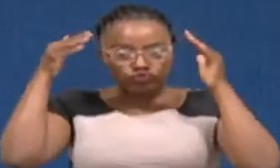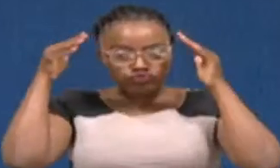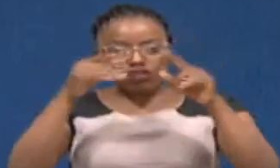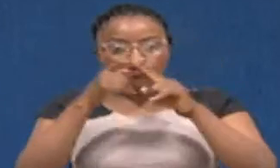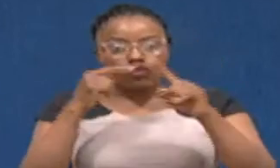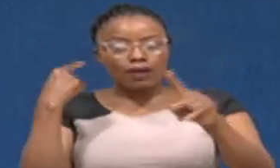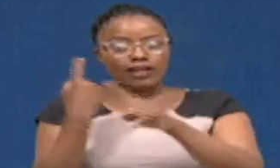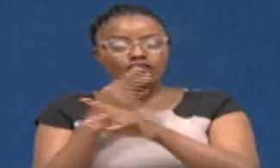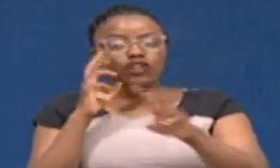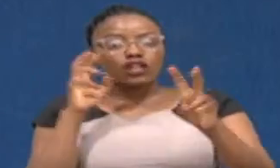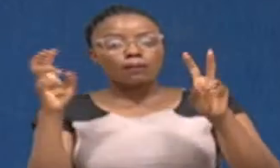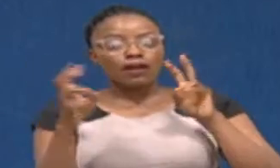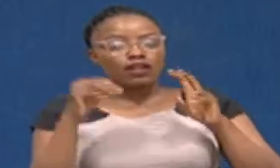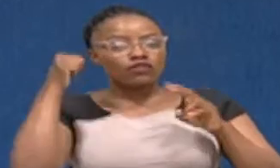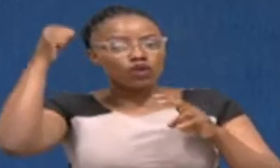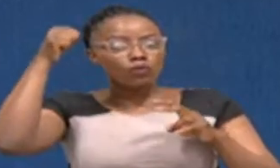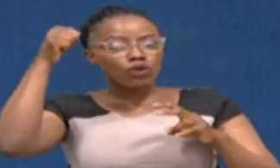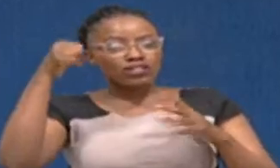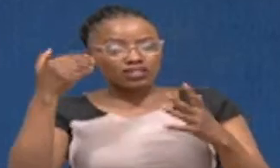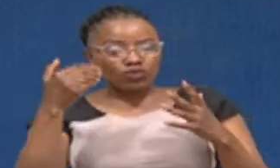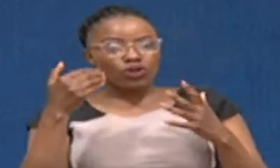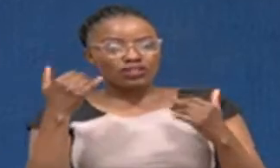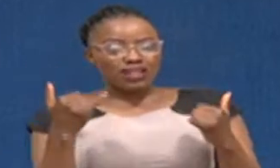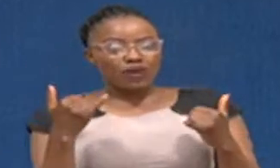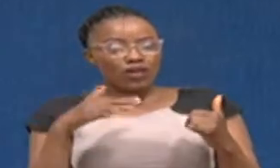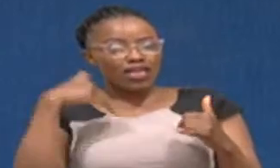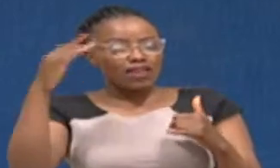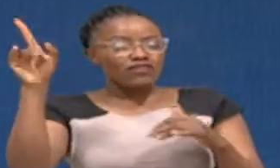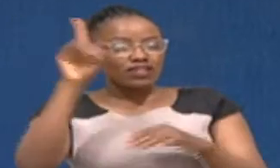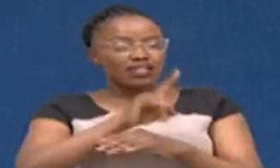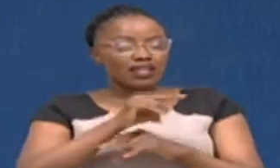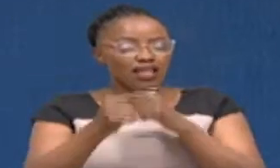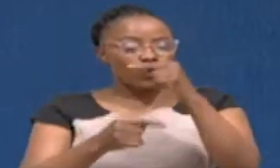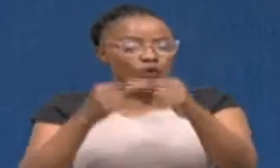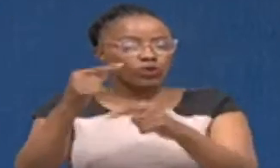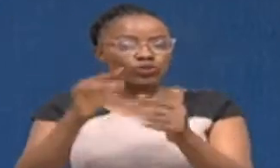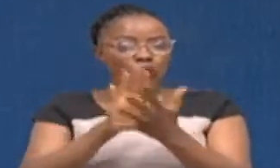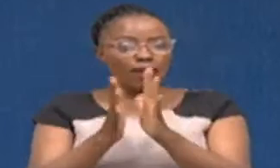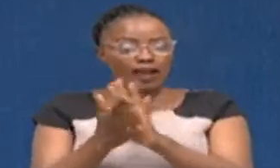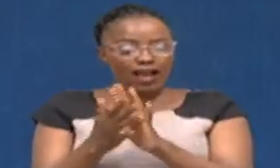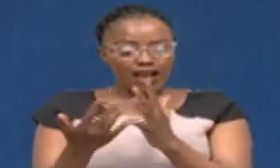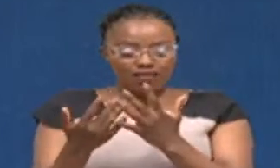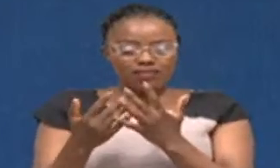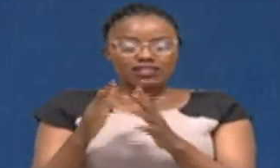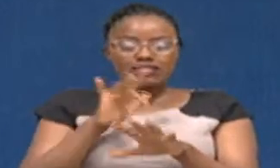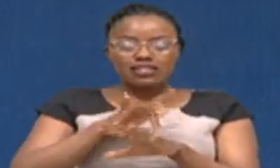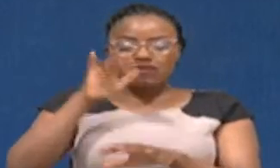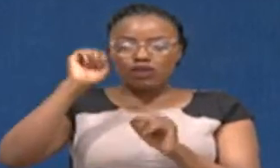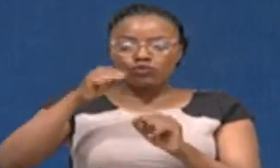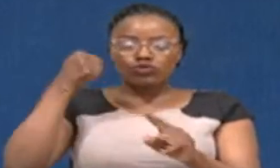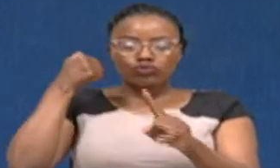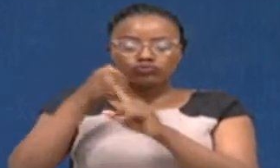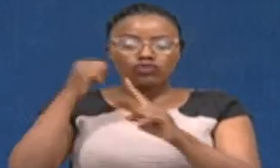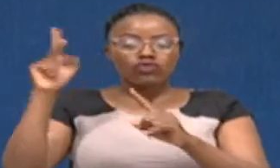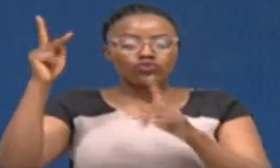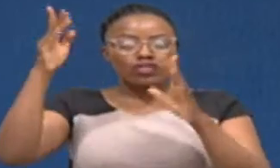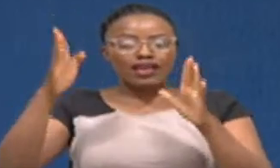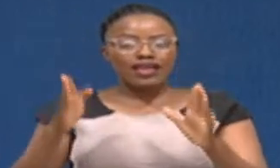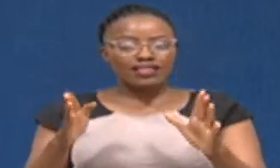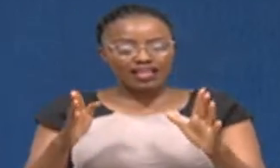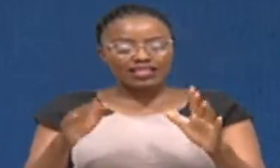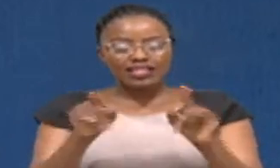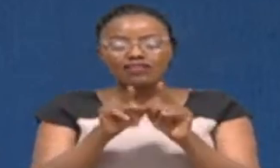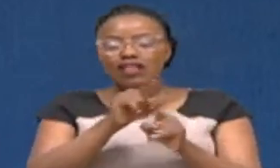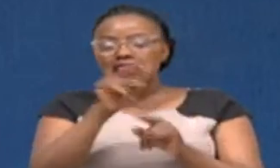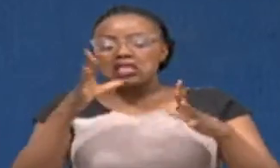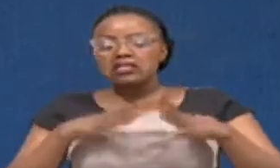from a different perspective. The political temperatures are rising every day. And this could be impacting down there to the Mwananchi while